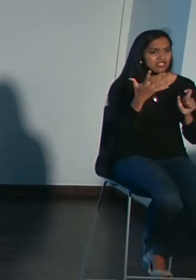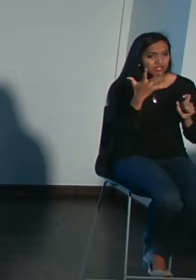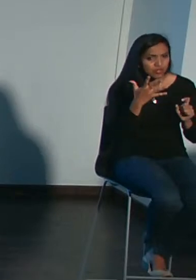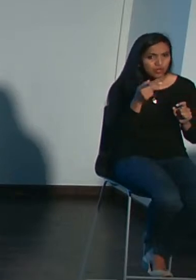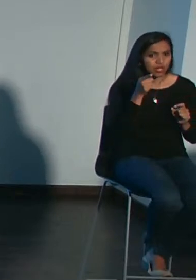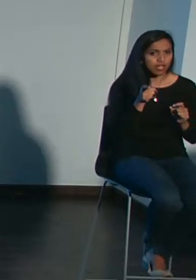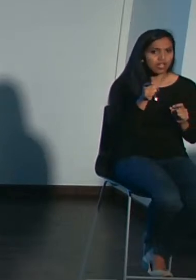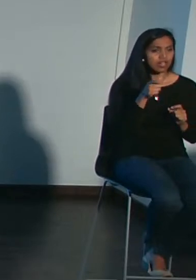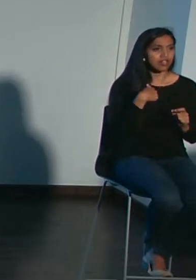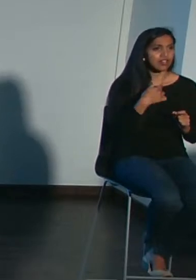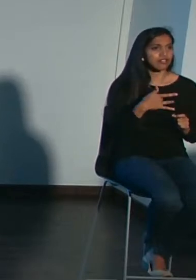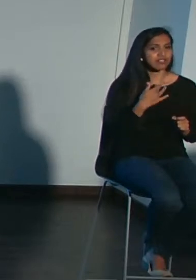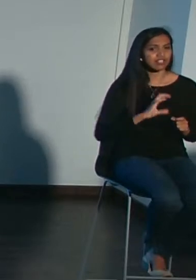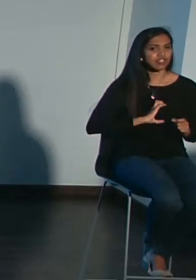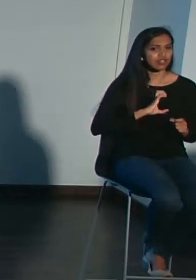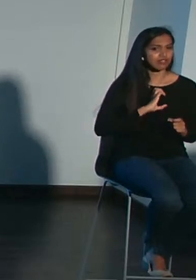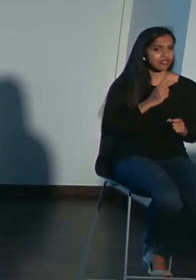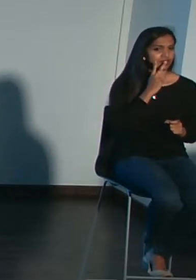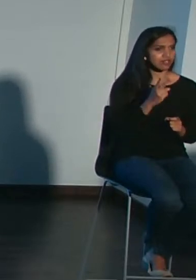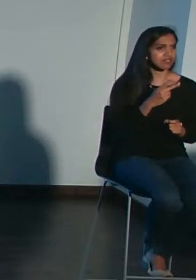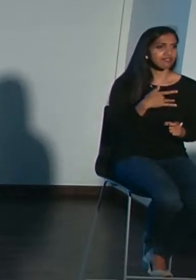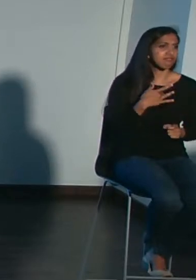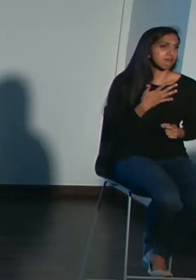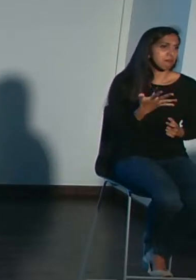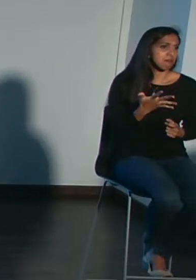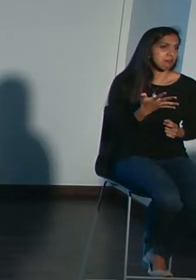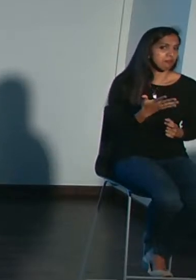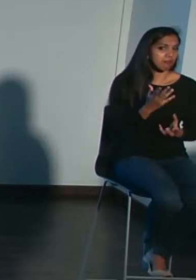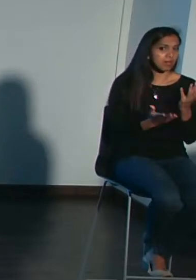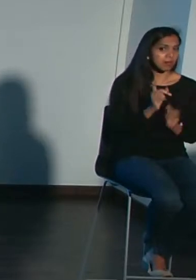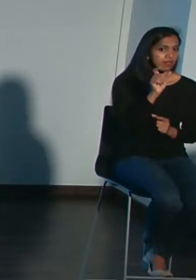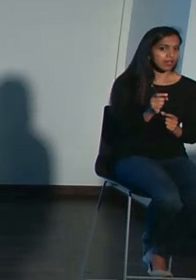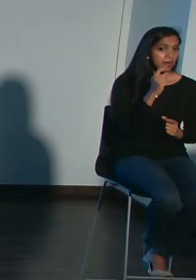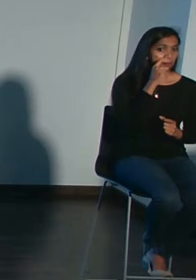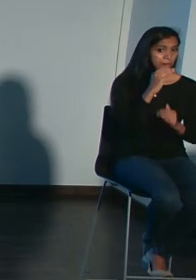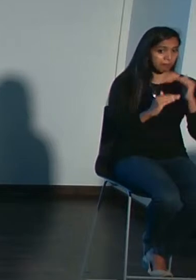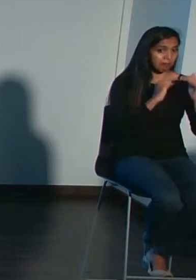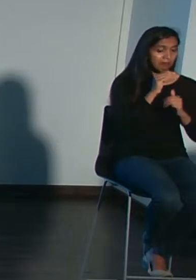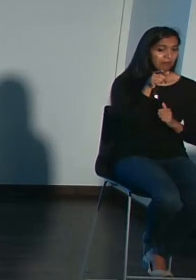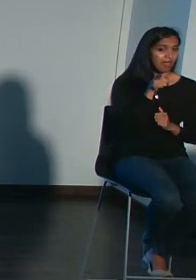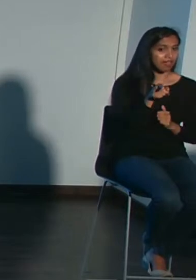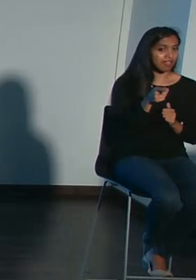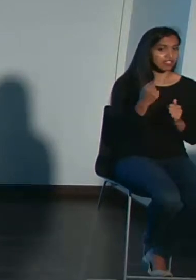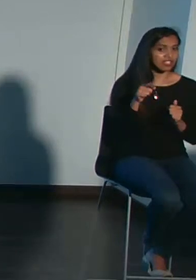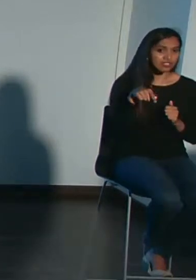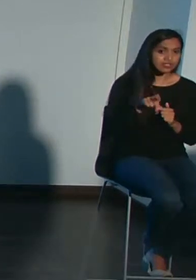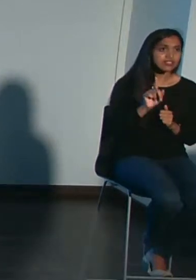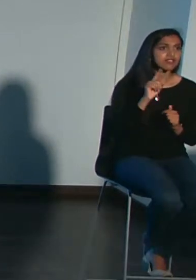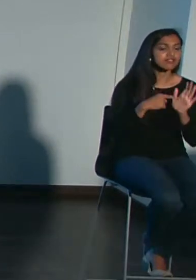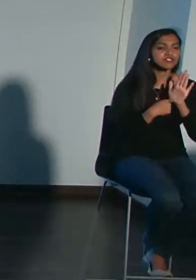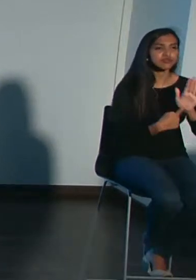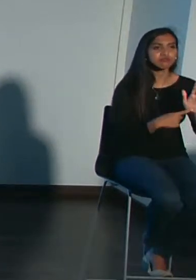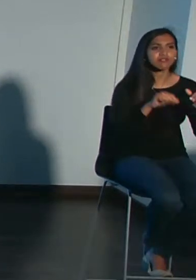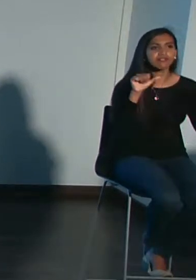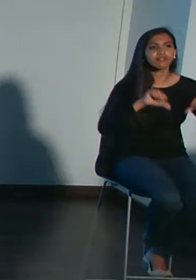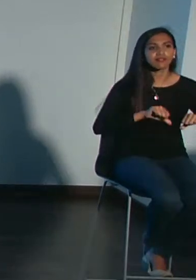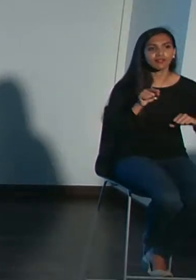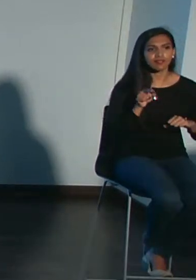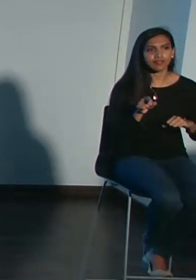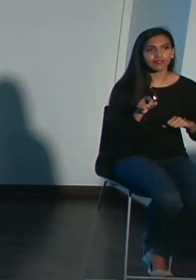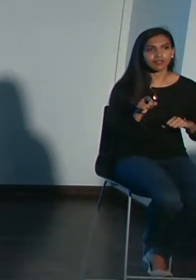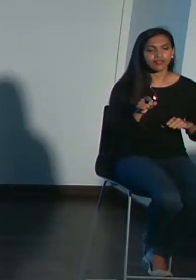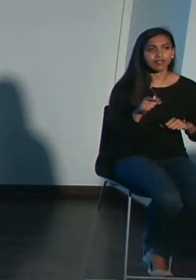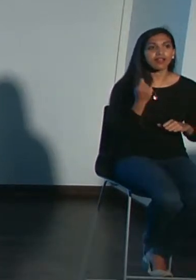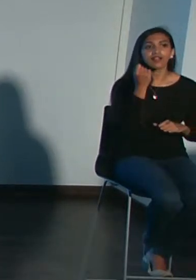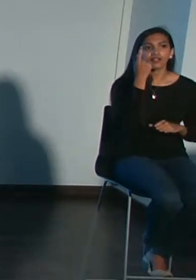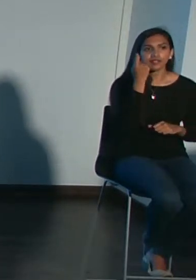it endearing. And then I thought, okay, now I basically just contradicted myself in a way as well, because